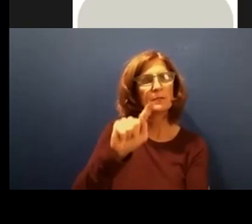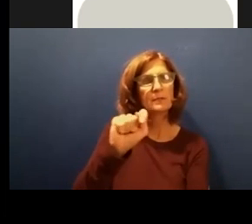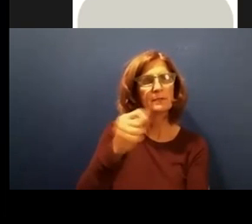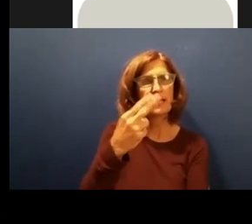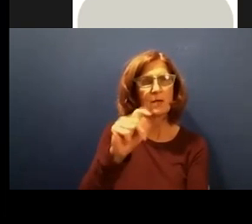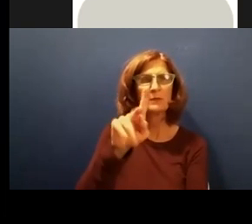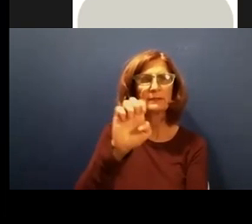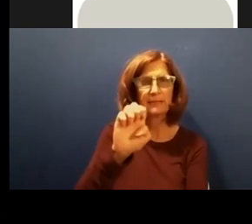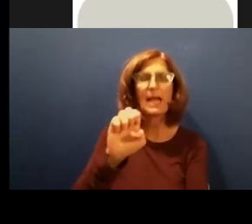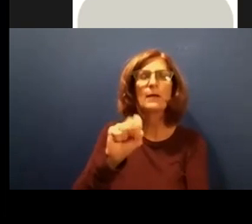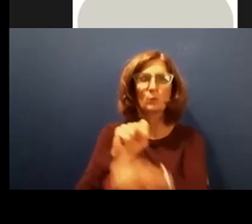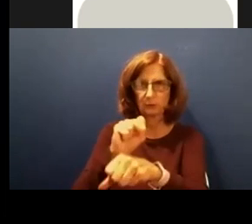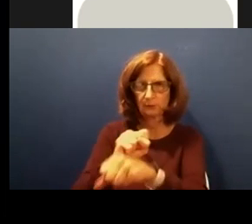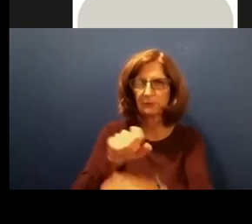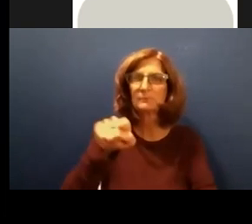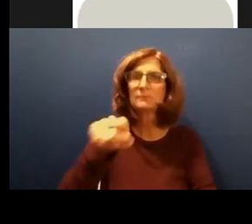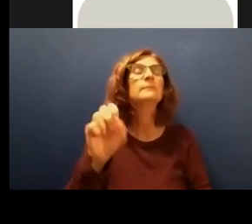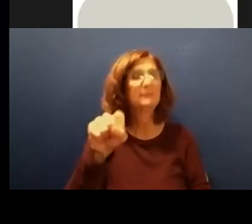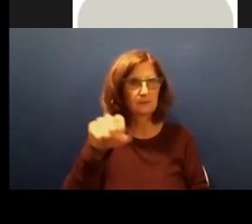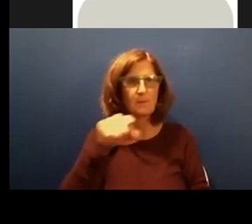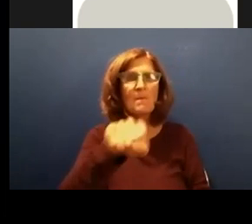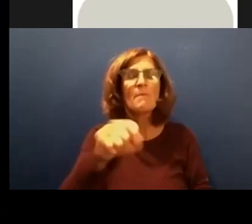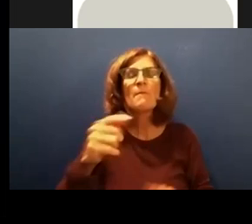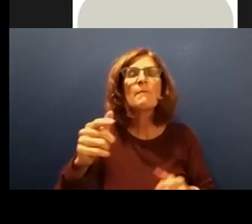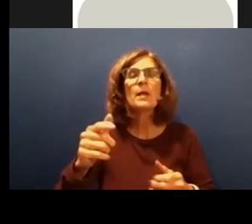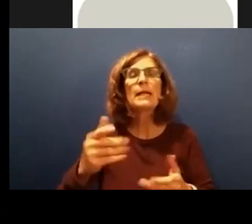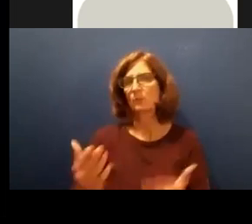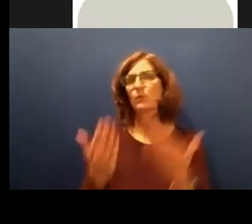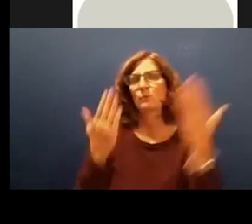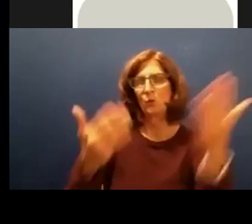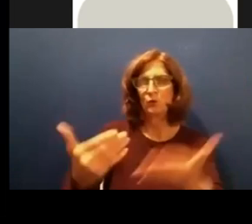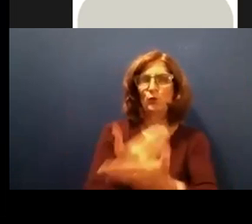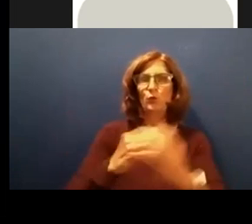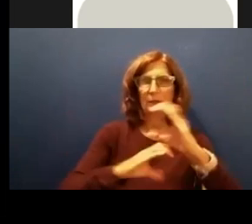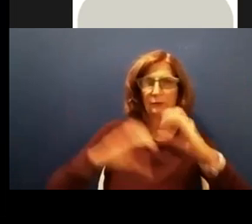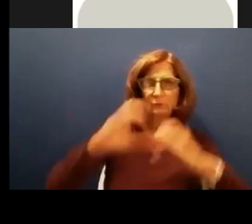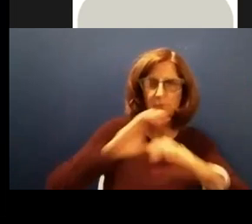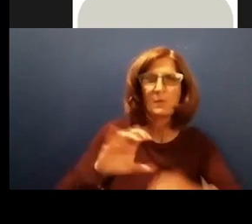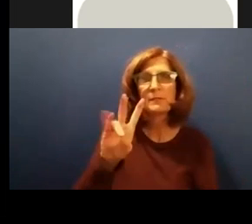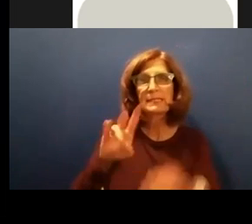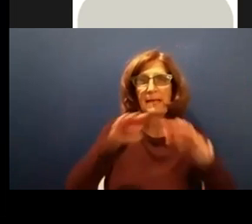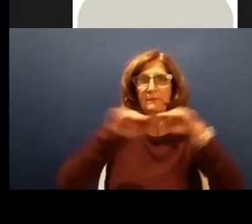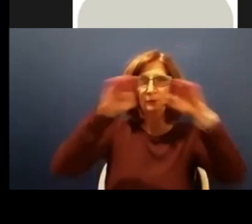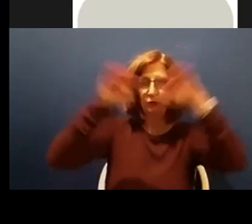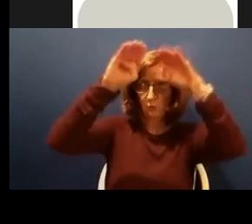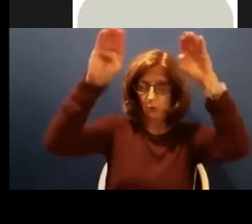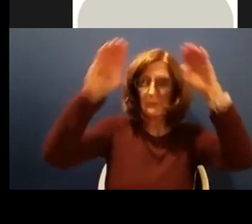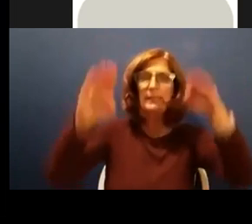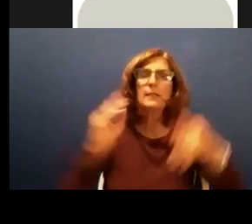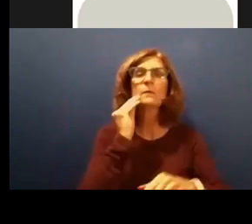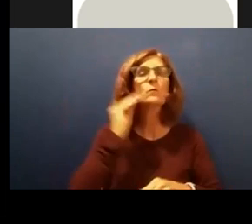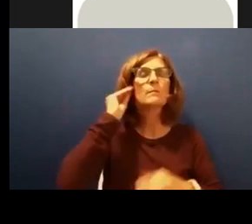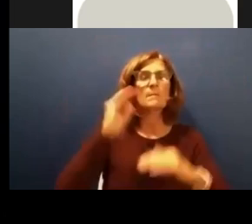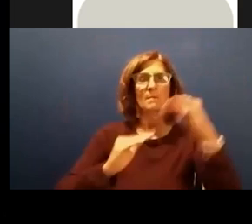Works multifamily project is the proposed new construction of a 7-story residential building along the Monongahela